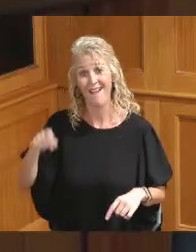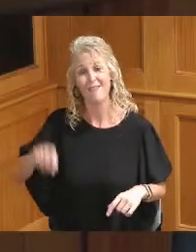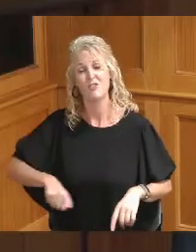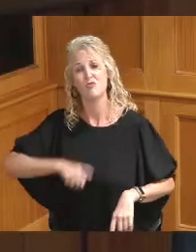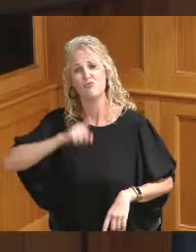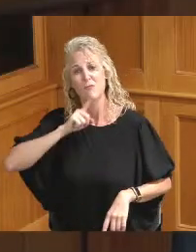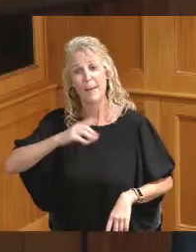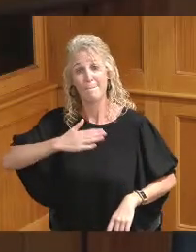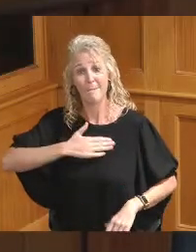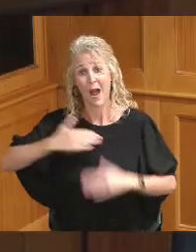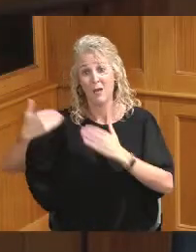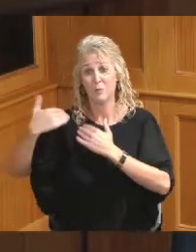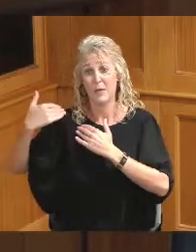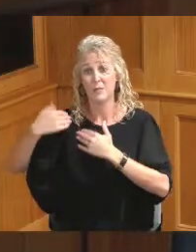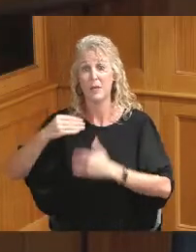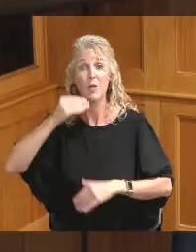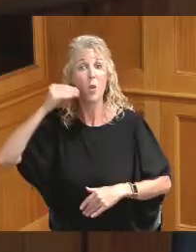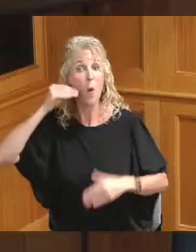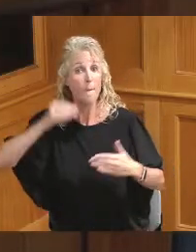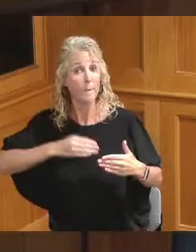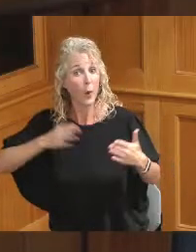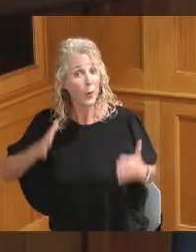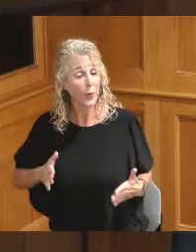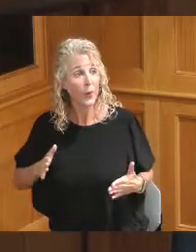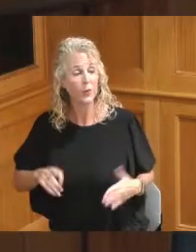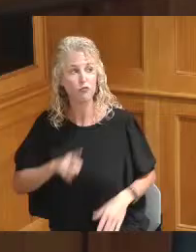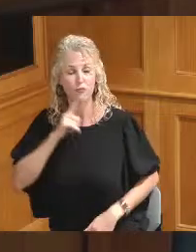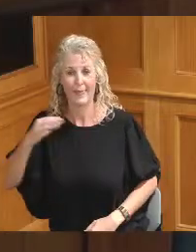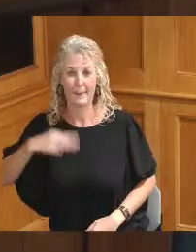that the homeowner, what we're selling, they gonna